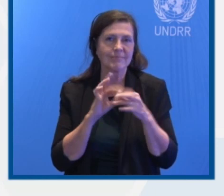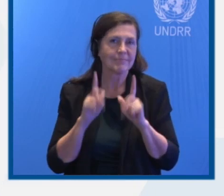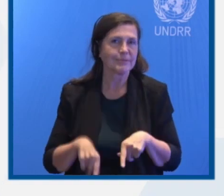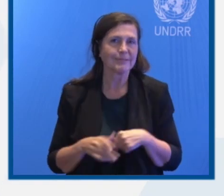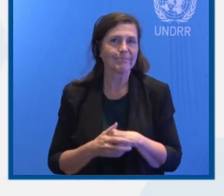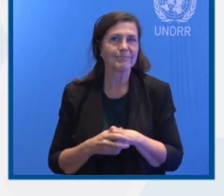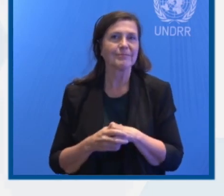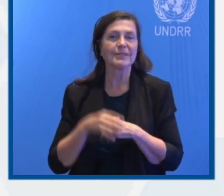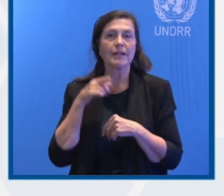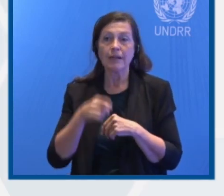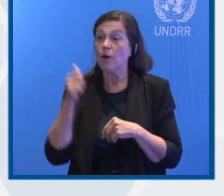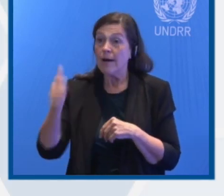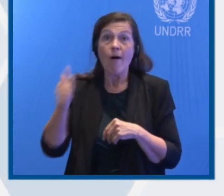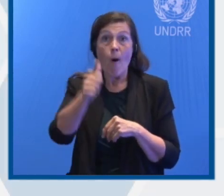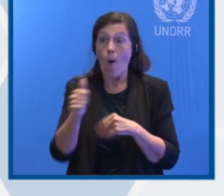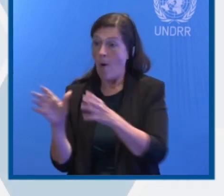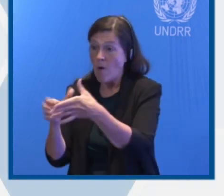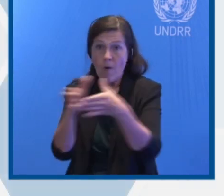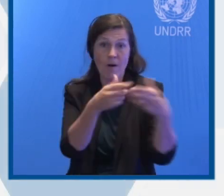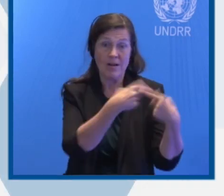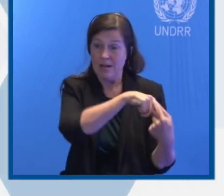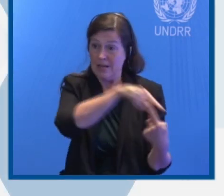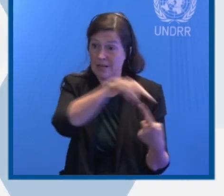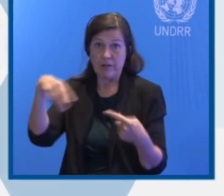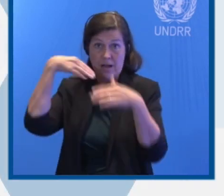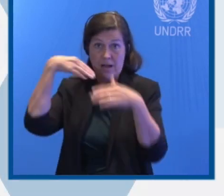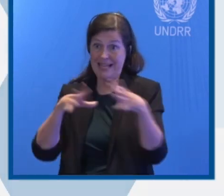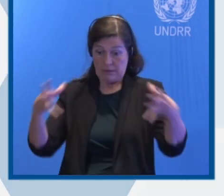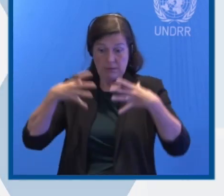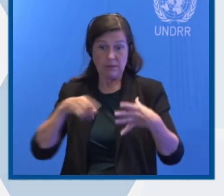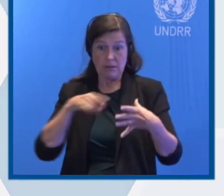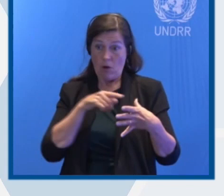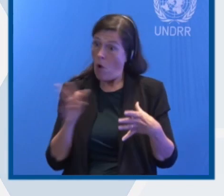it's in every stakeholder in the system's interest for us to do this.